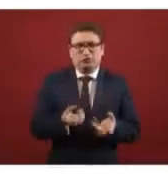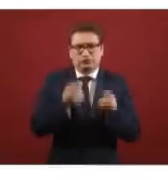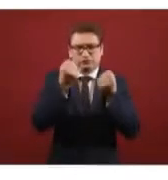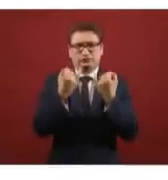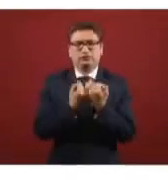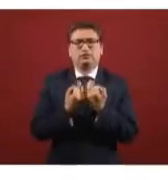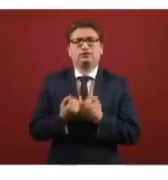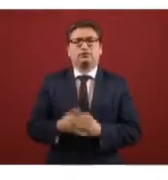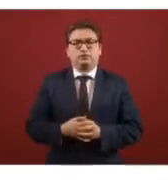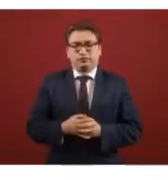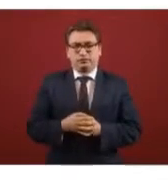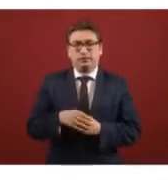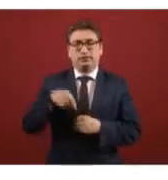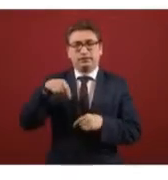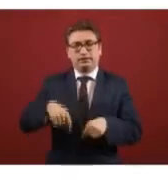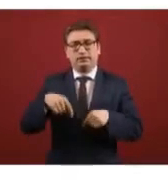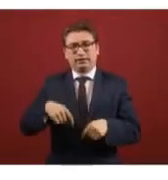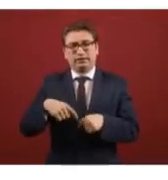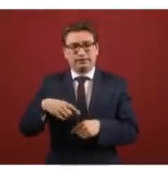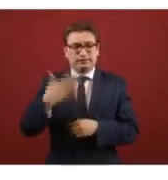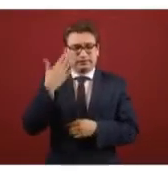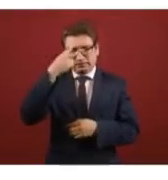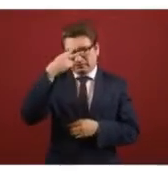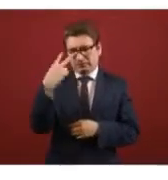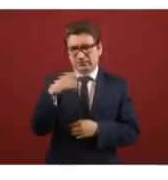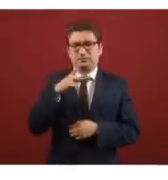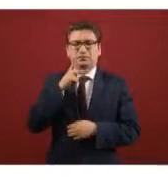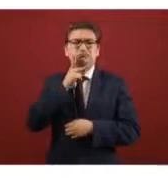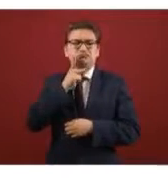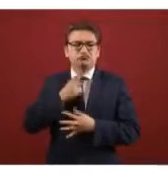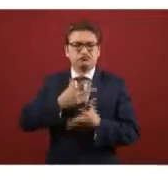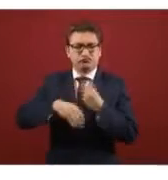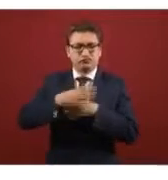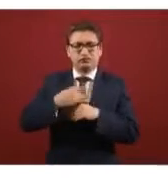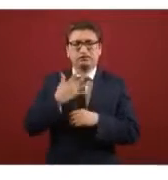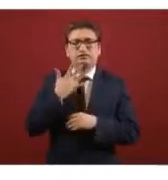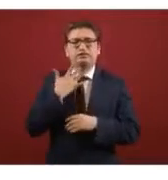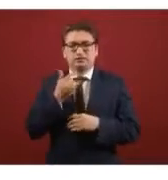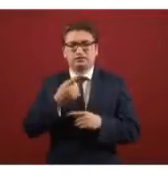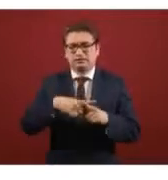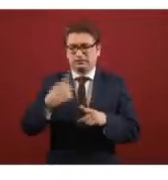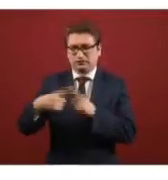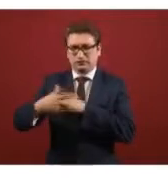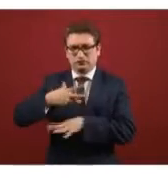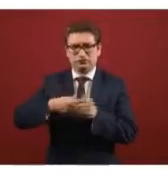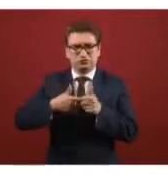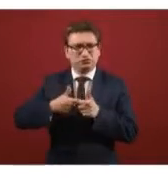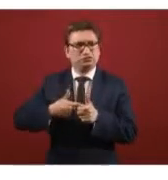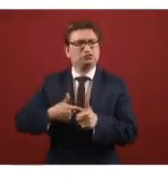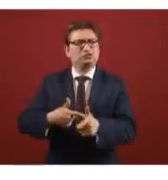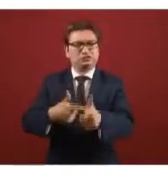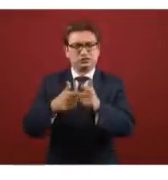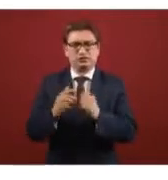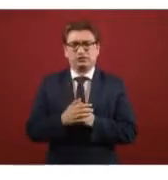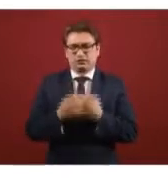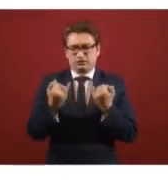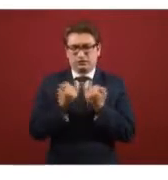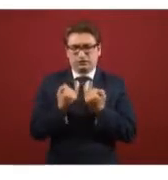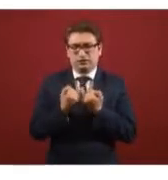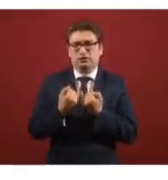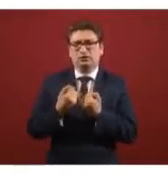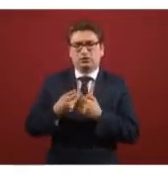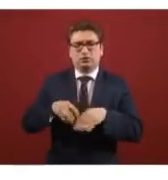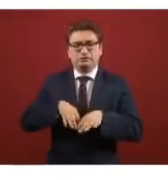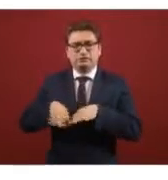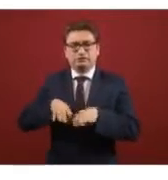el abasto and we will permanente, guarantee eficiente, oportuno y sustentable. that there will be Vamos enough. a detonar el desarrollo económico en el sureste de